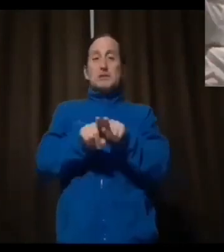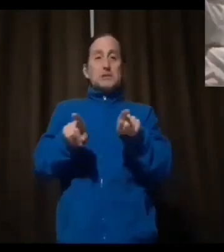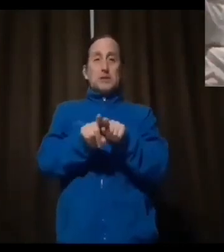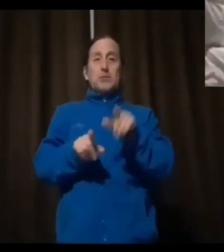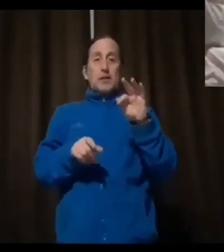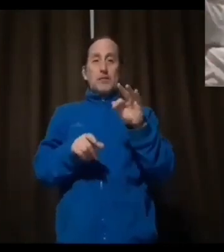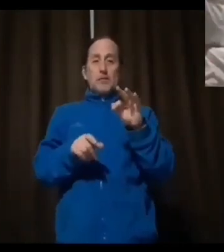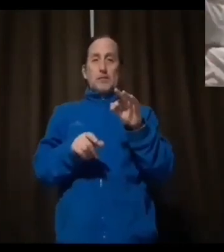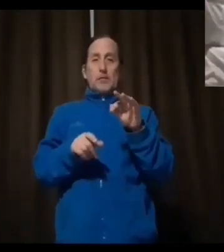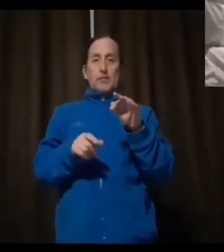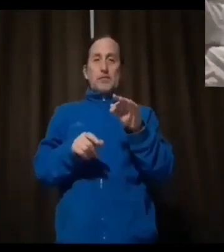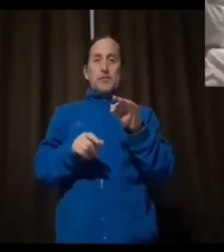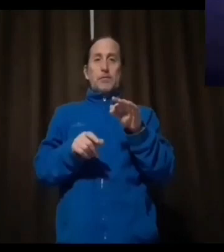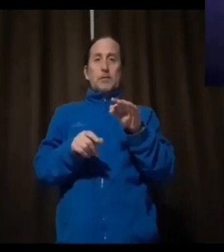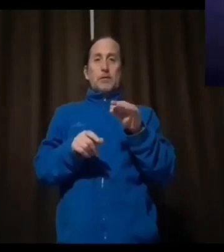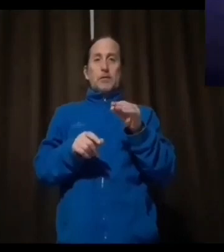detection or not. Okay.